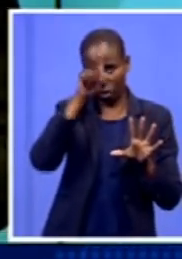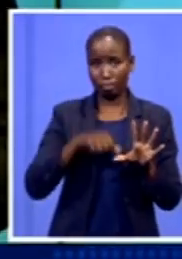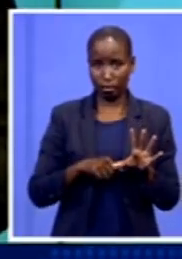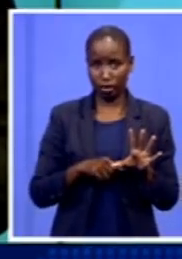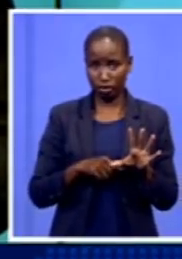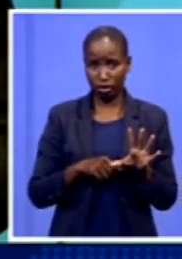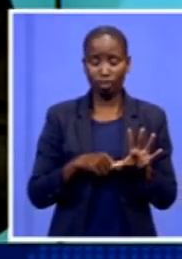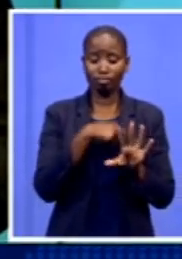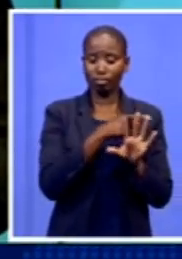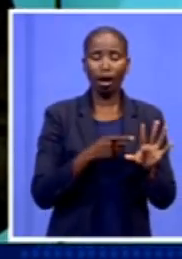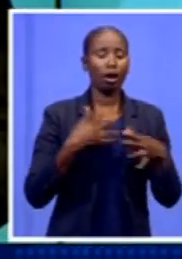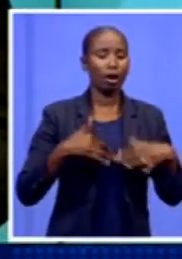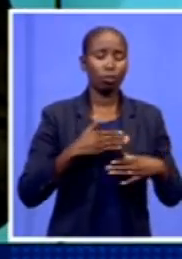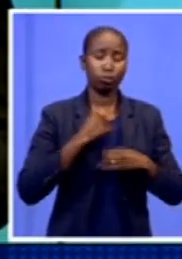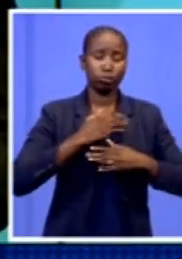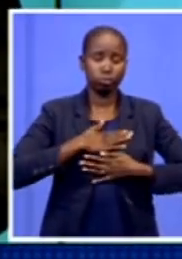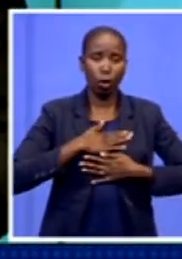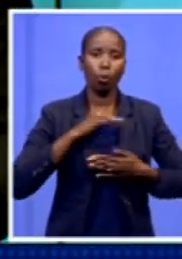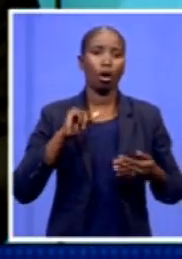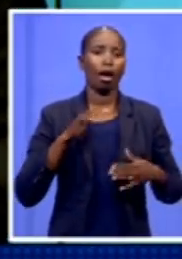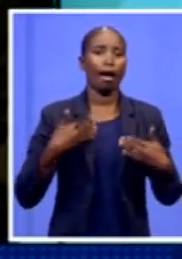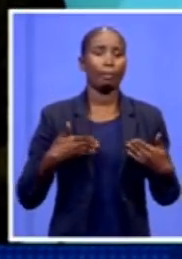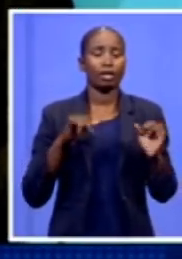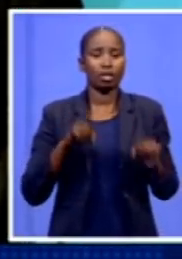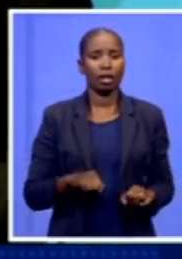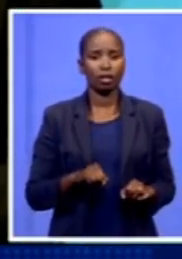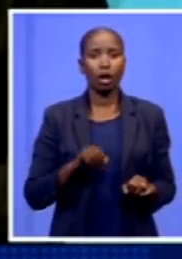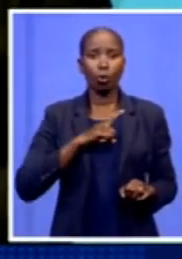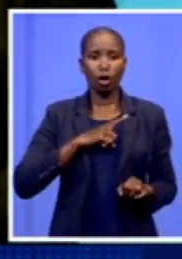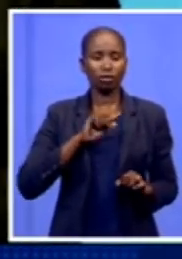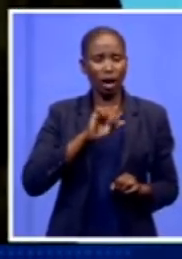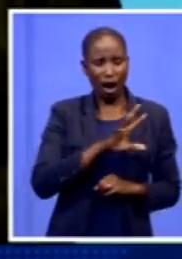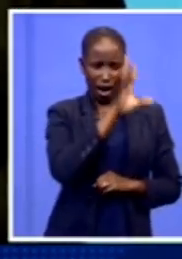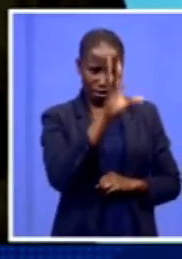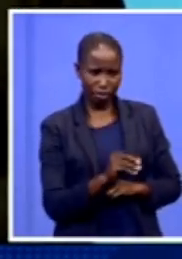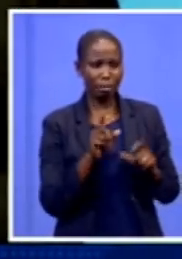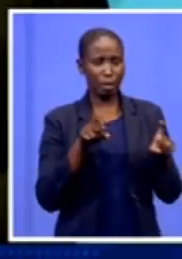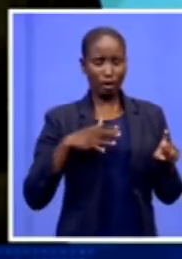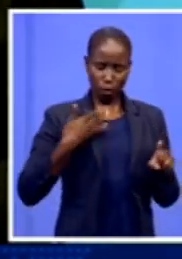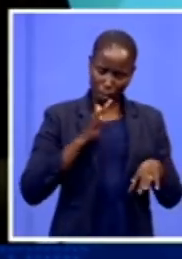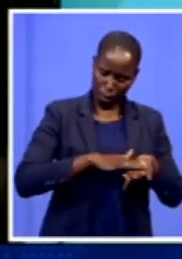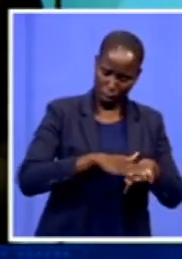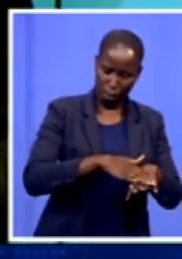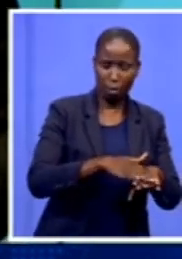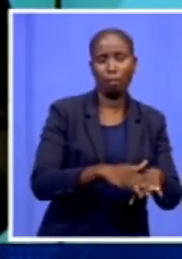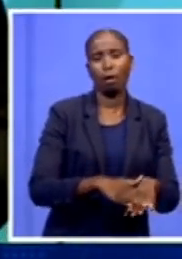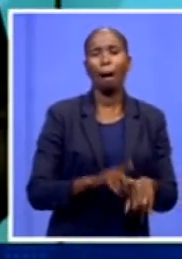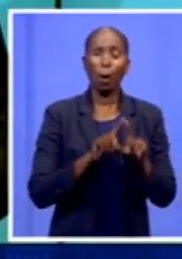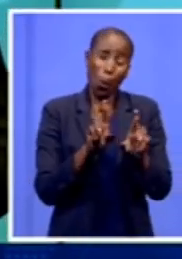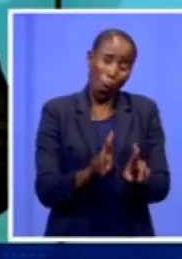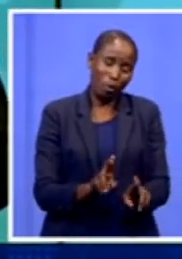as Africans, we always want more, and we all hope that there will be more in time to